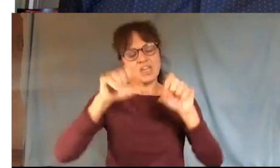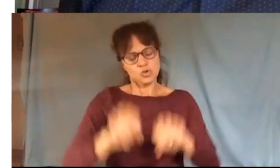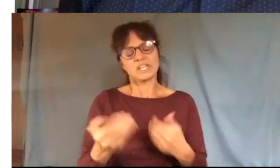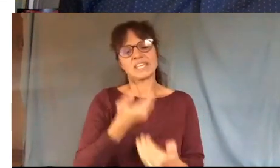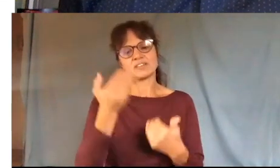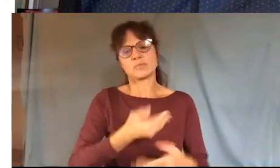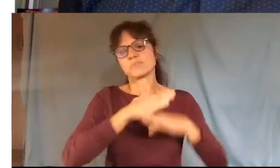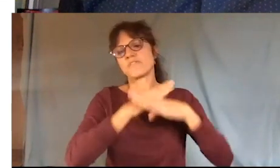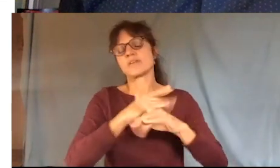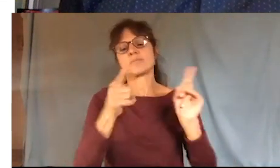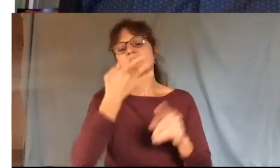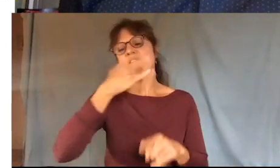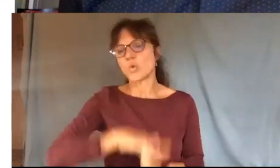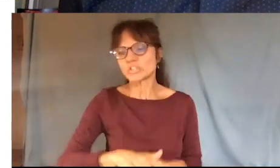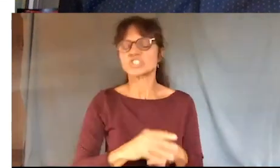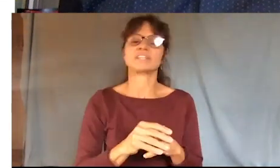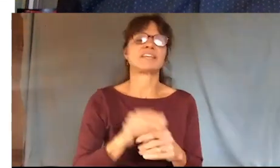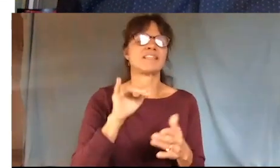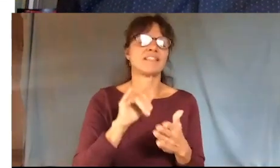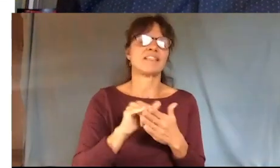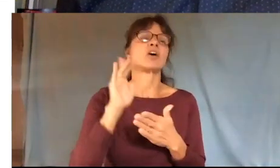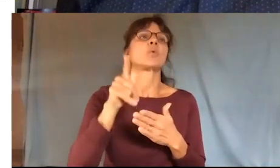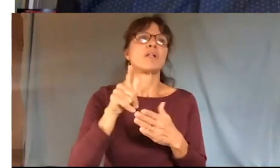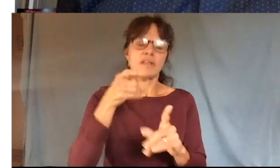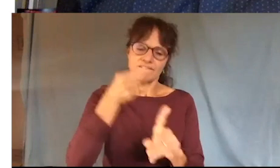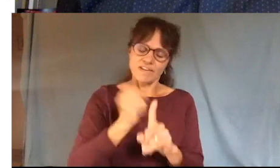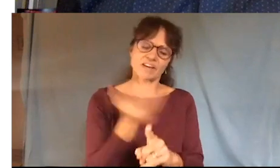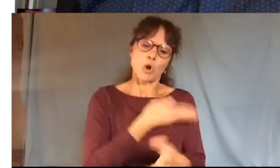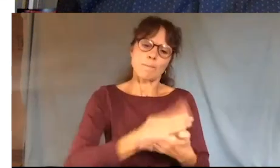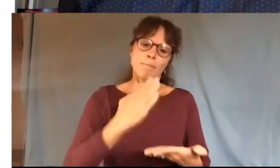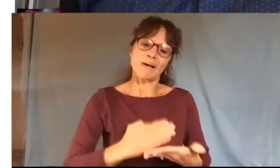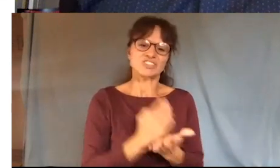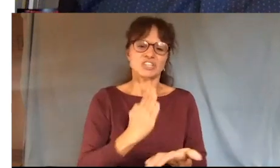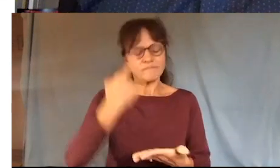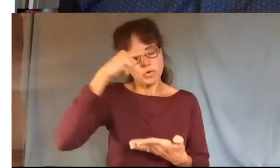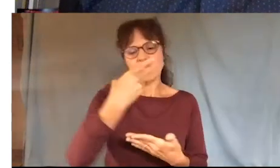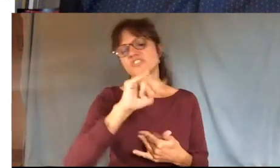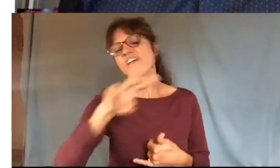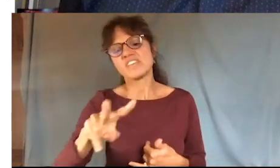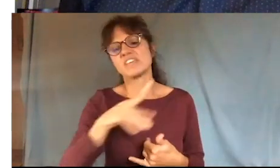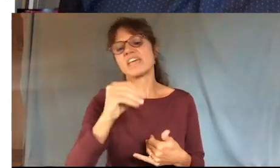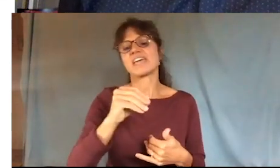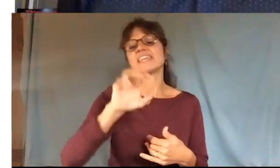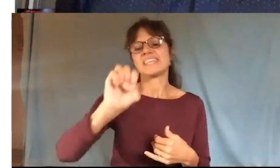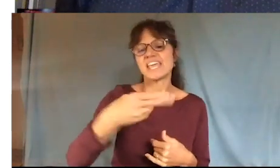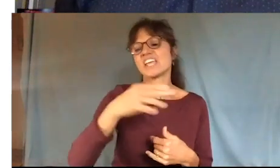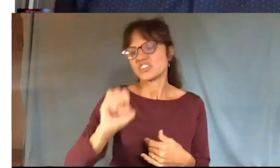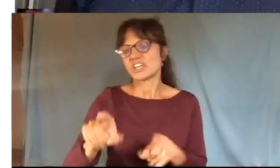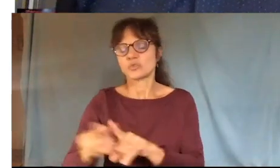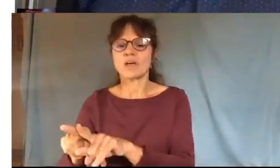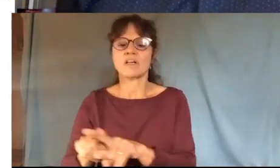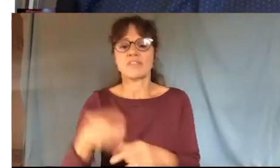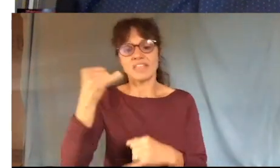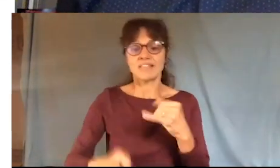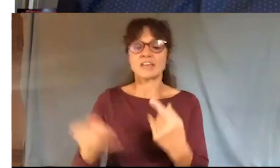been prevented. But unfortunately, that is going to affect our budget for HIV. That is going to affect our budget for EHE. And then the last